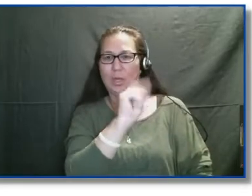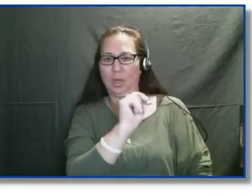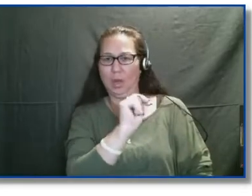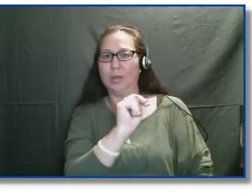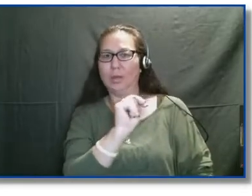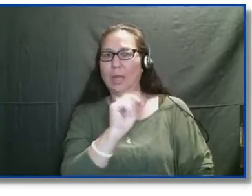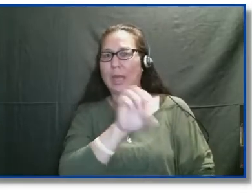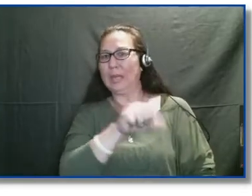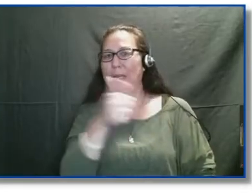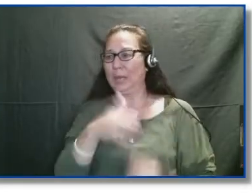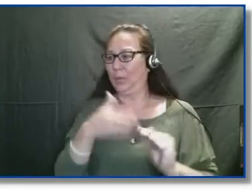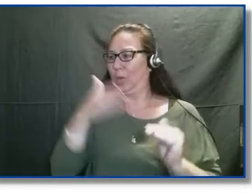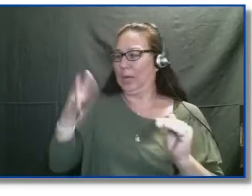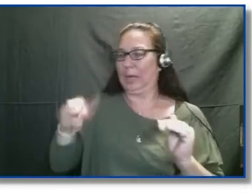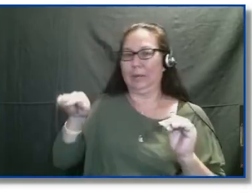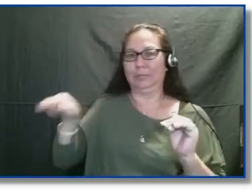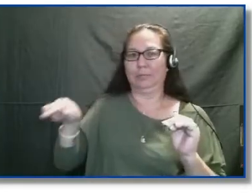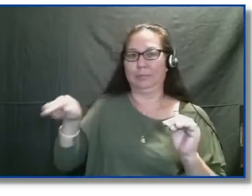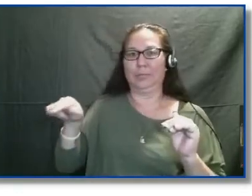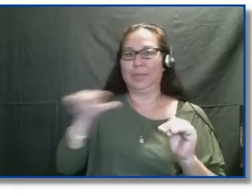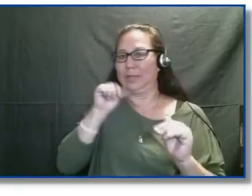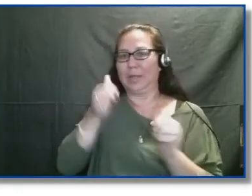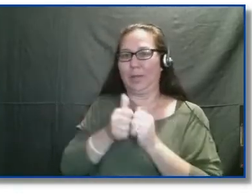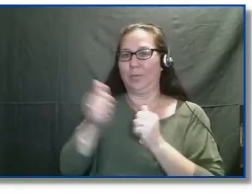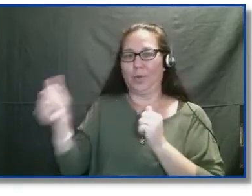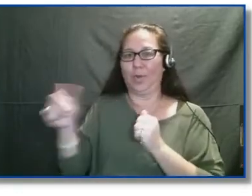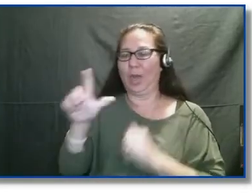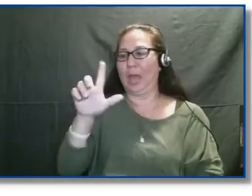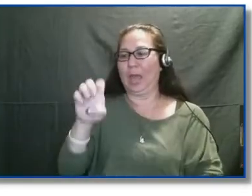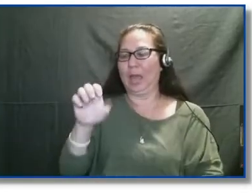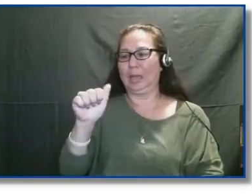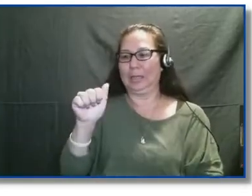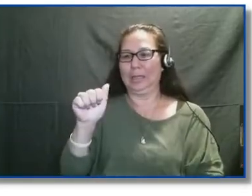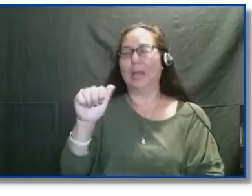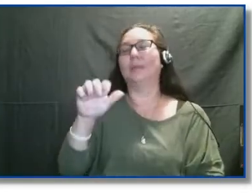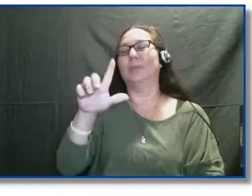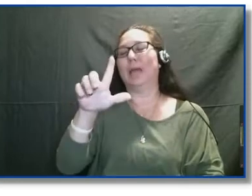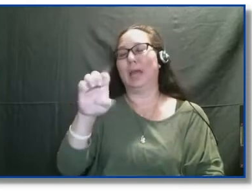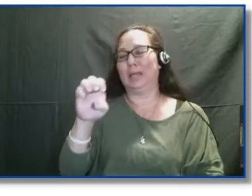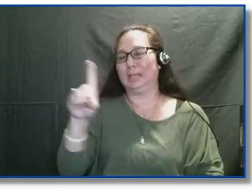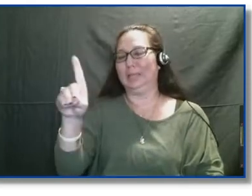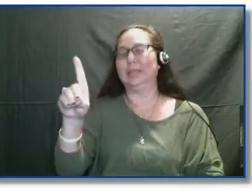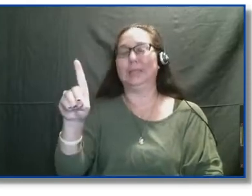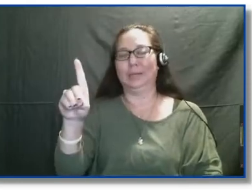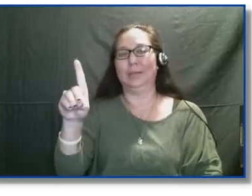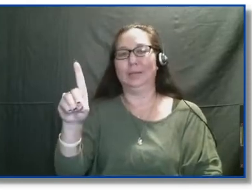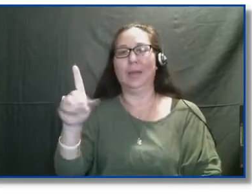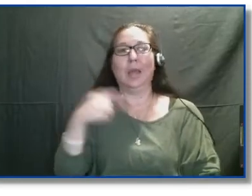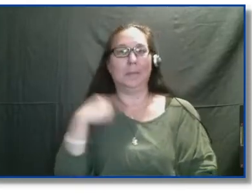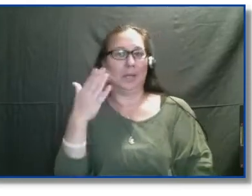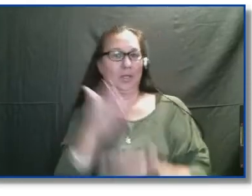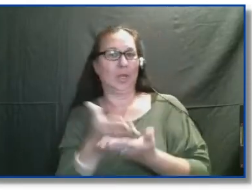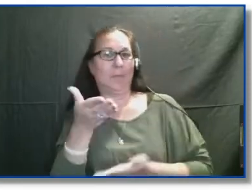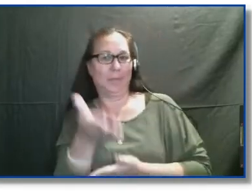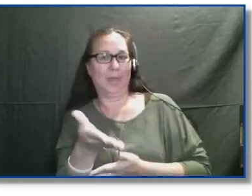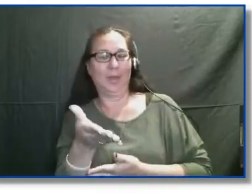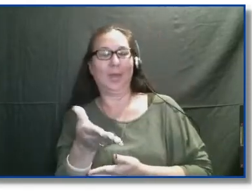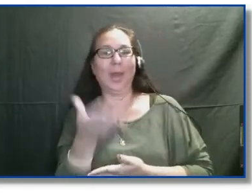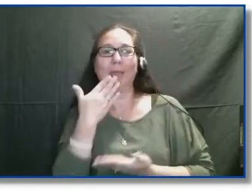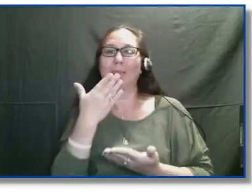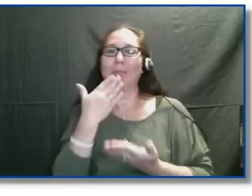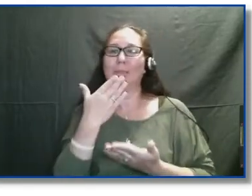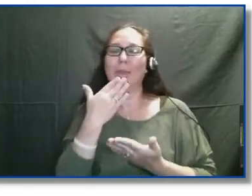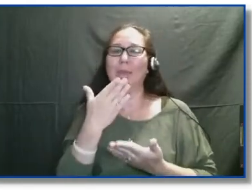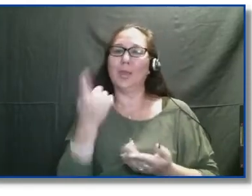away, is LED. So let me just stop there. Thank you for being with us, coming back